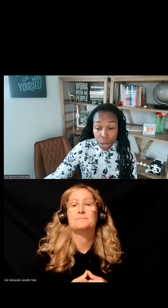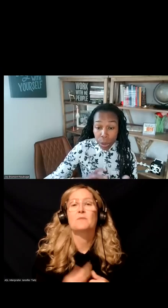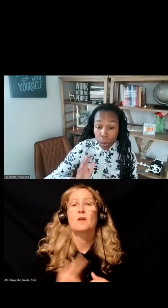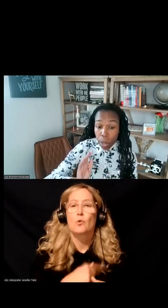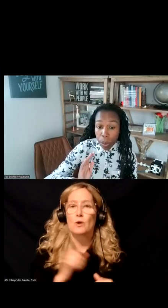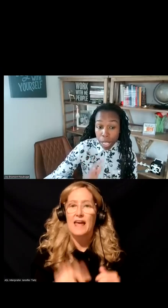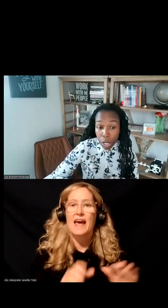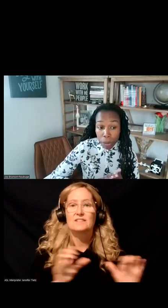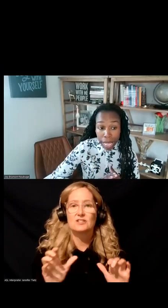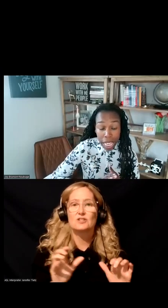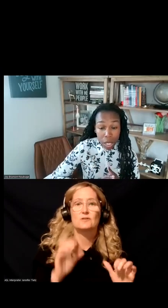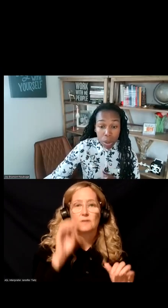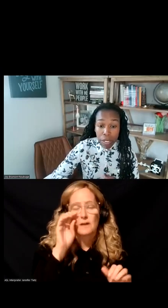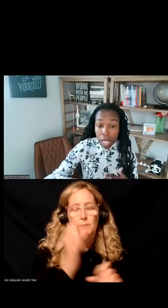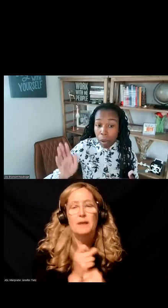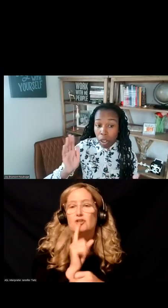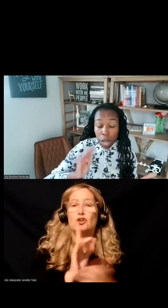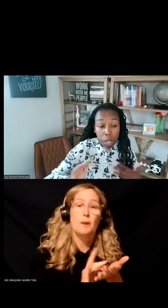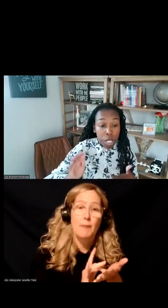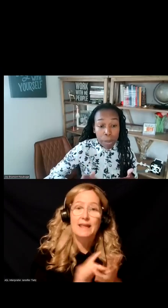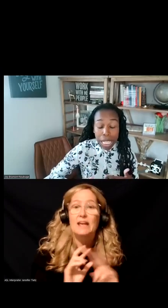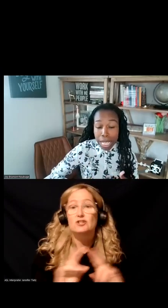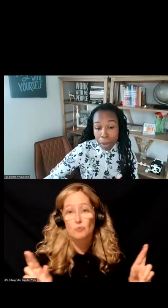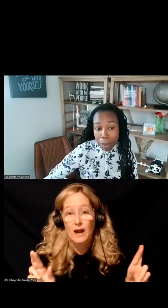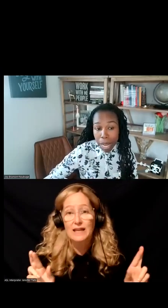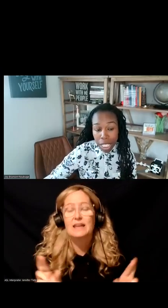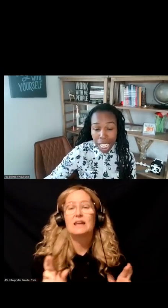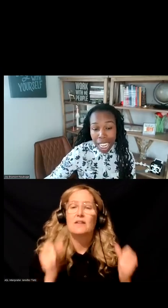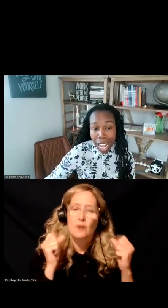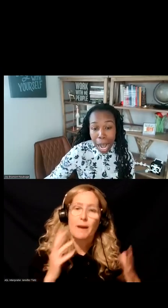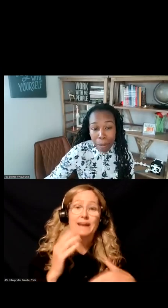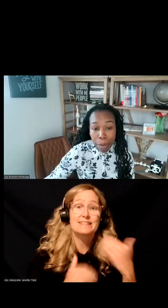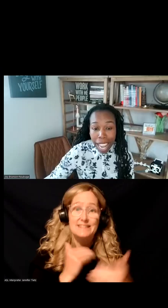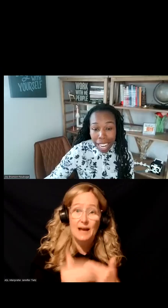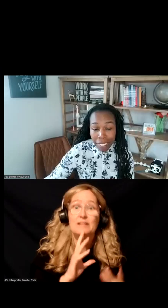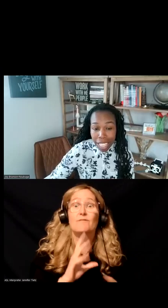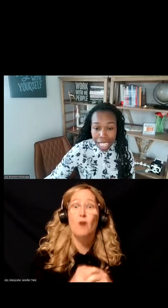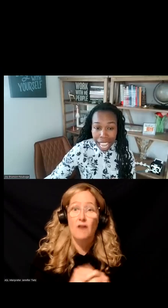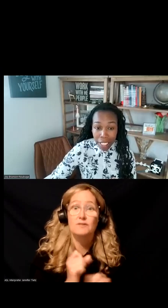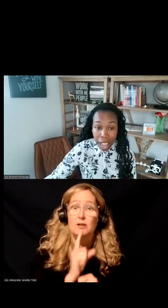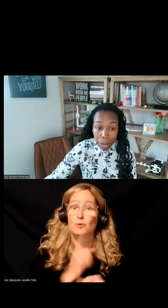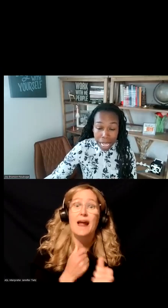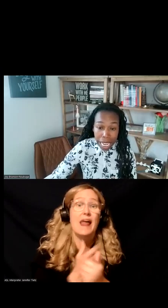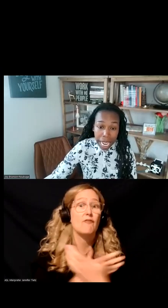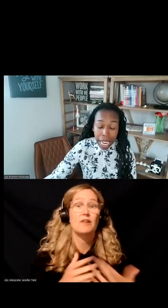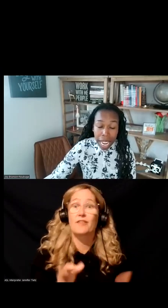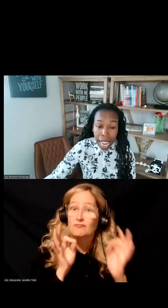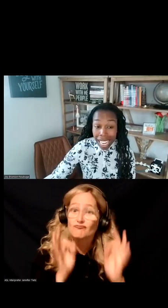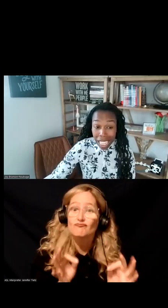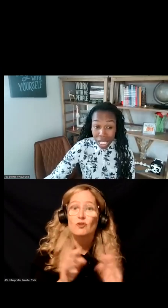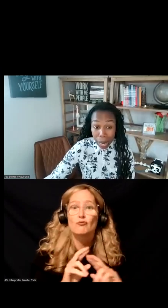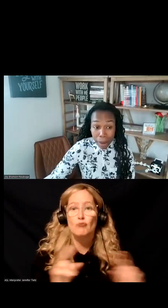had to make sure the medications were available. There were so many steps to make sure we had everything that we